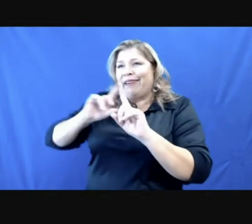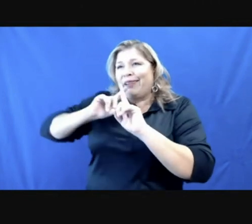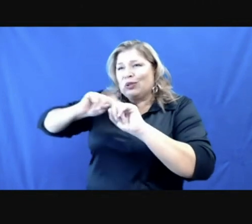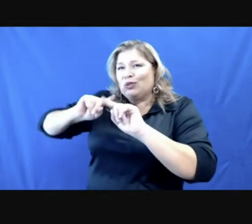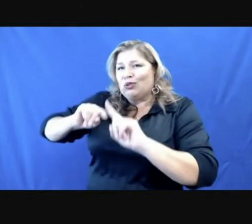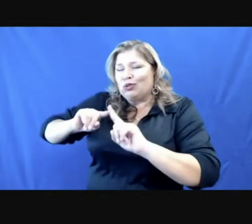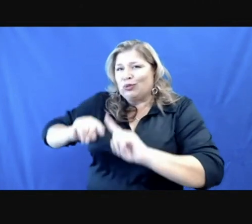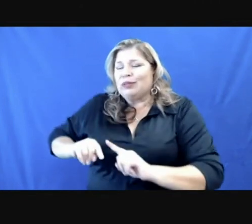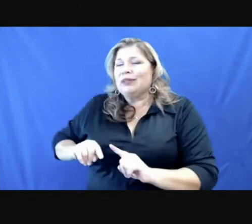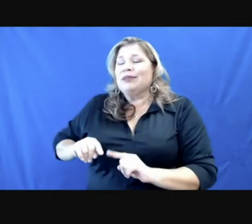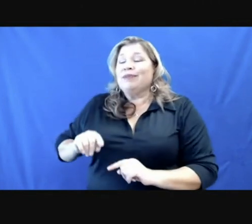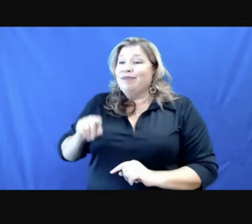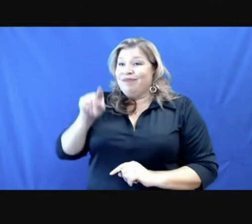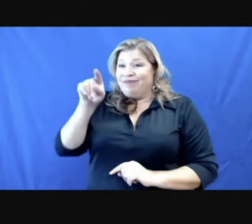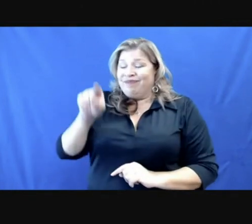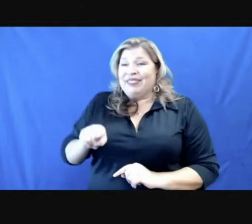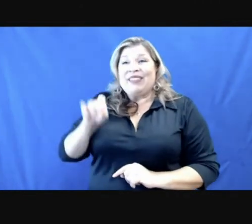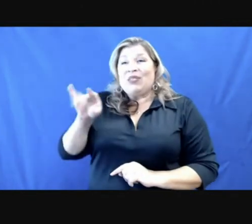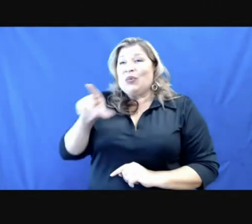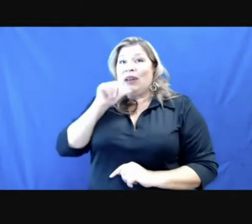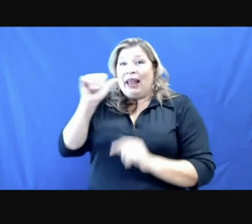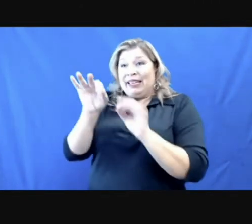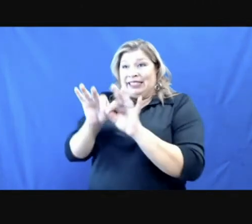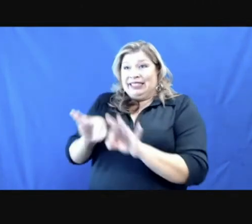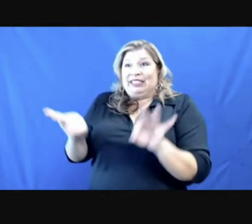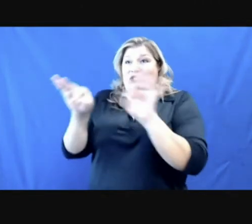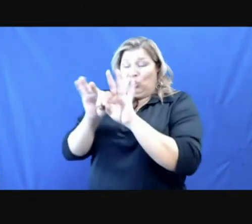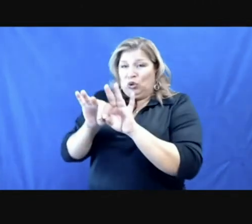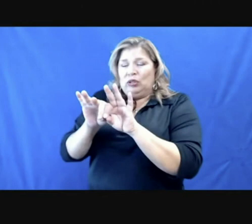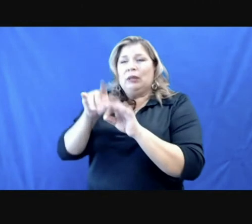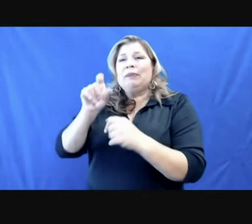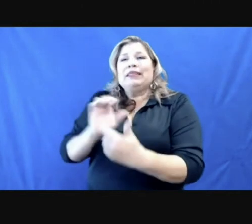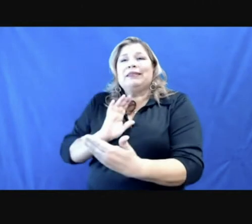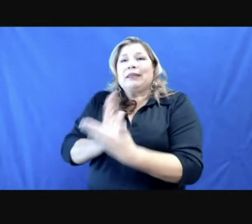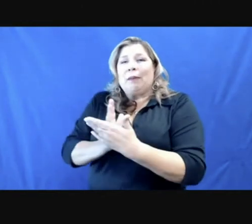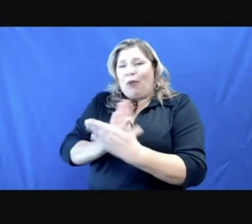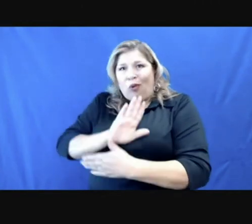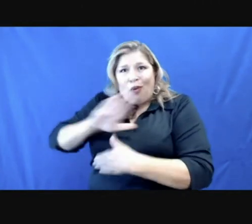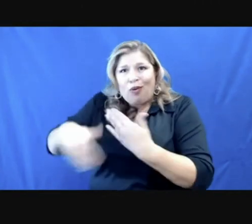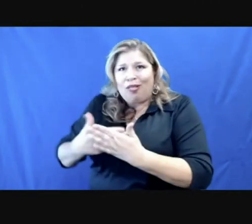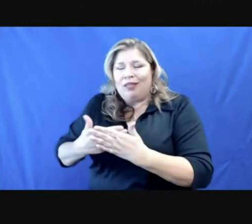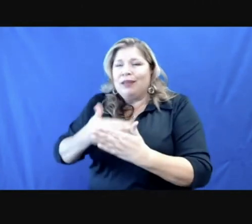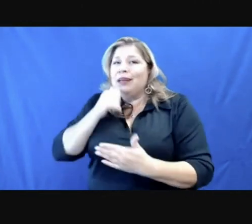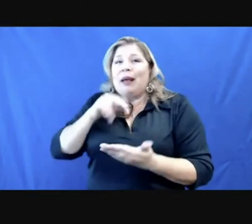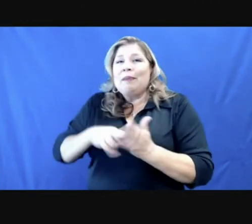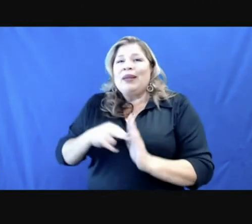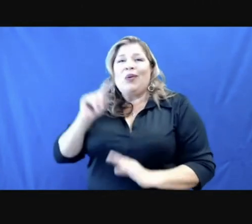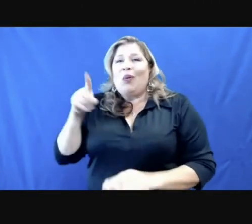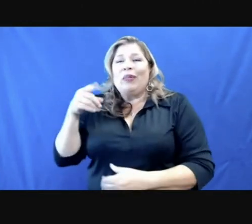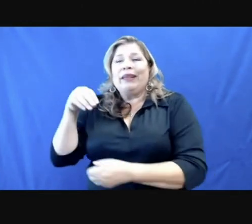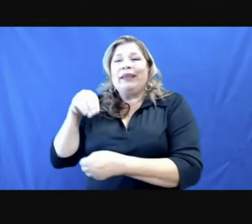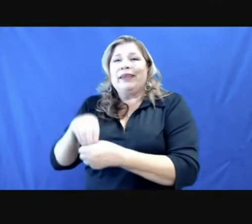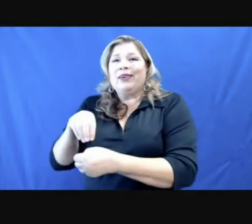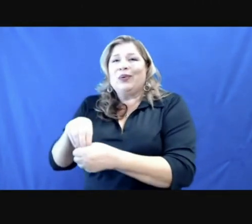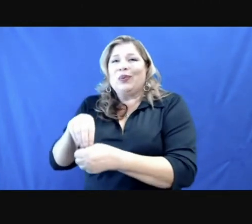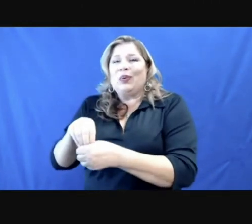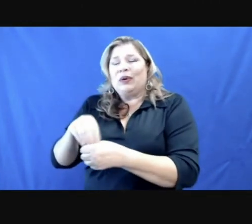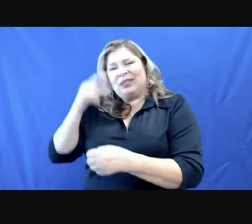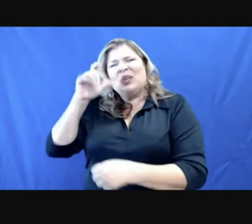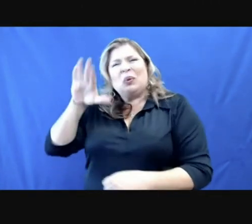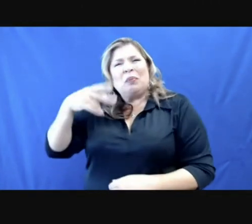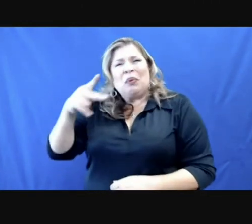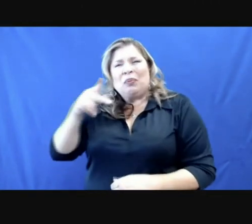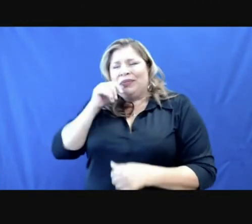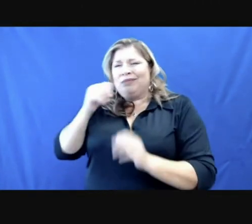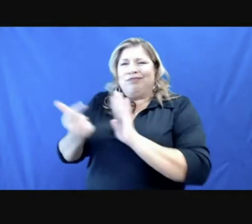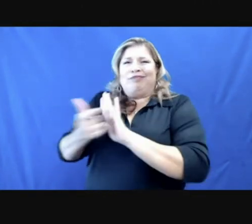are requested to stop all operations, not just indoor operations, because frankly in purple tier there isn't indoor dining.